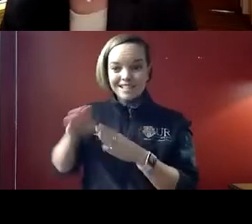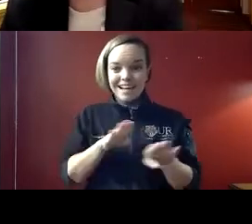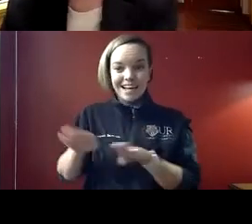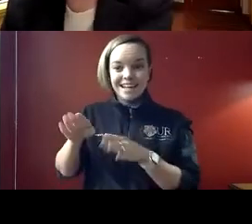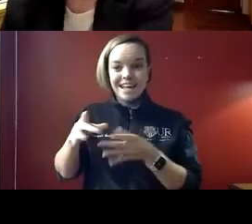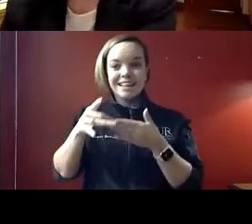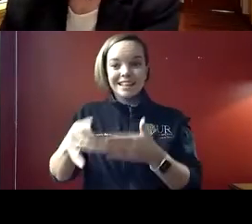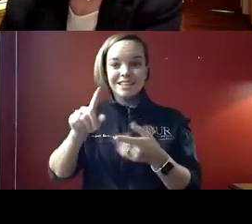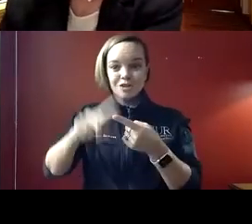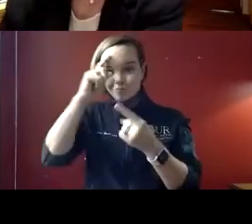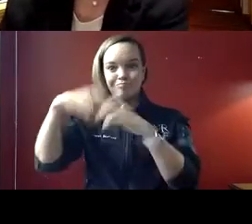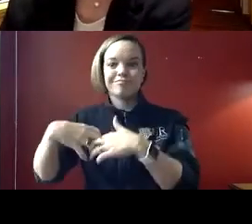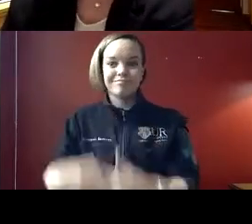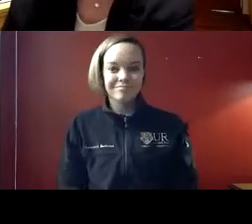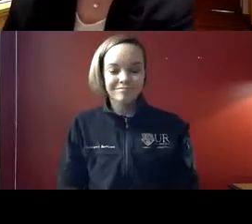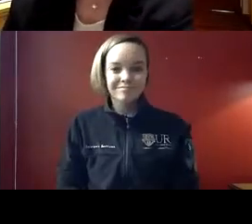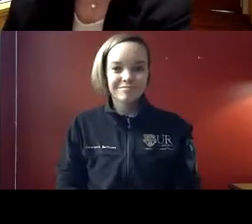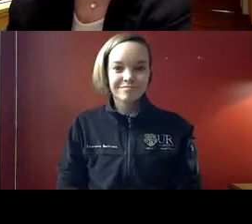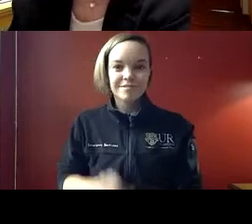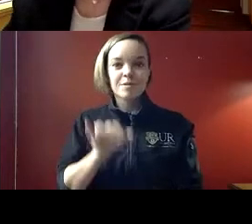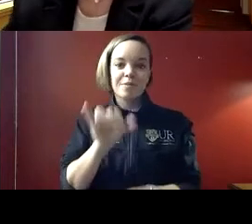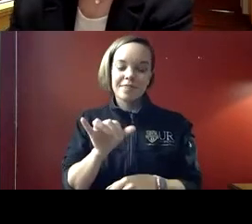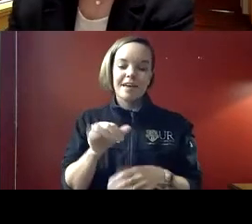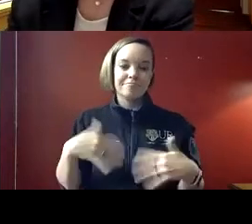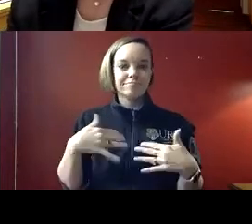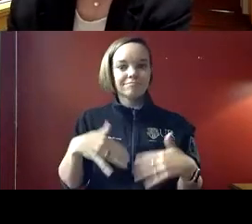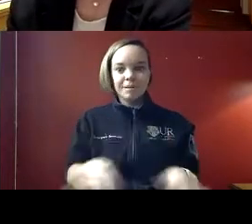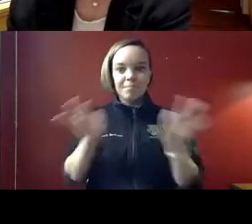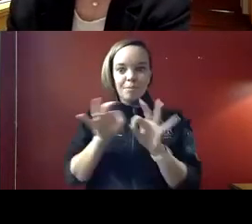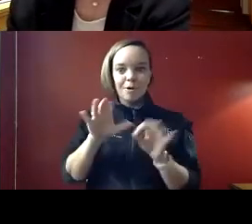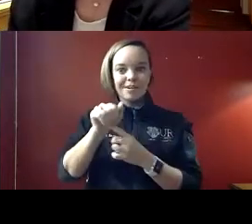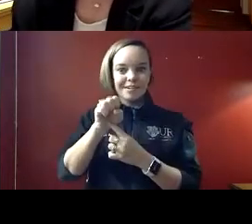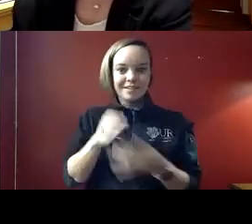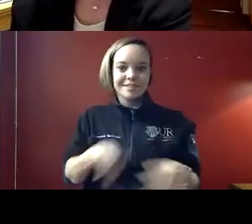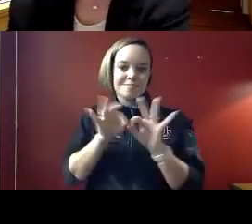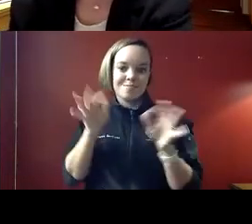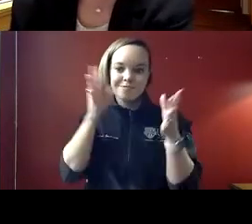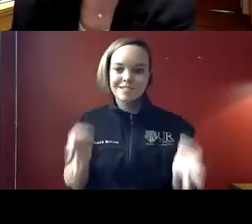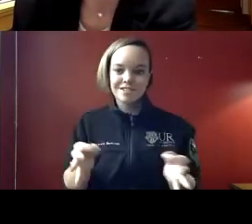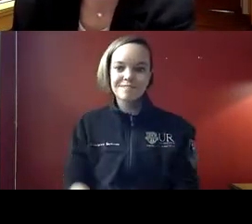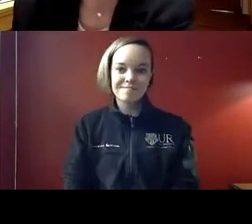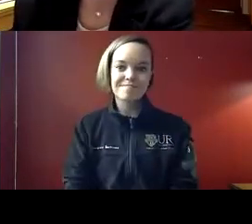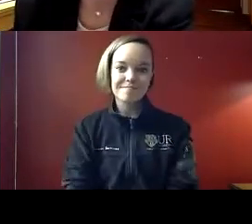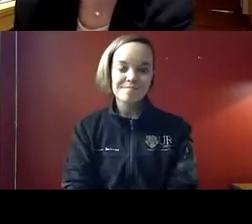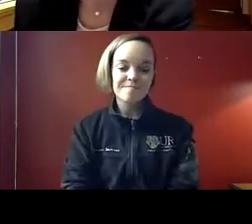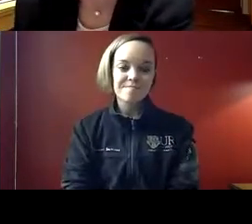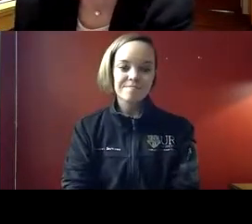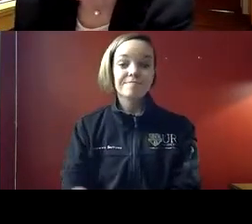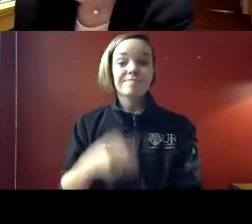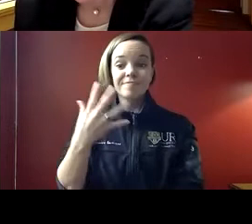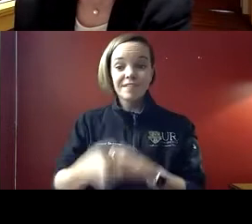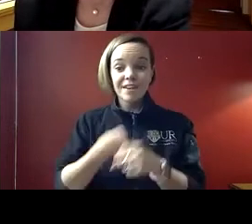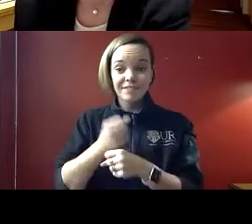breakdown. So this was a very significant decision. Then 5 years